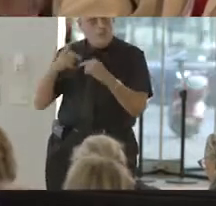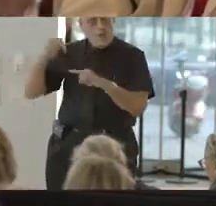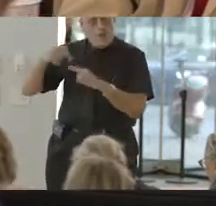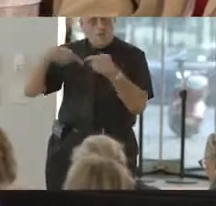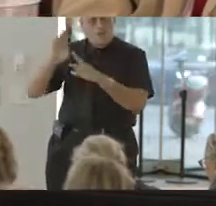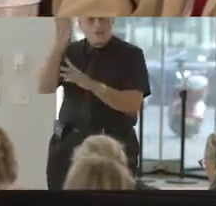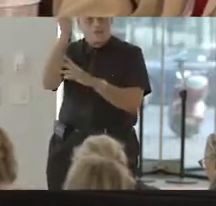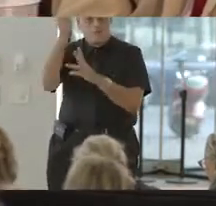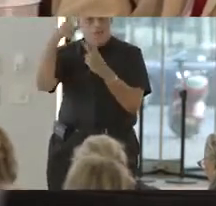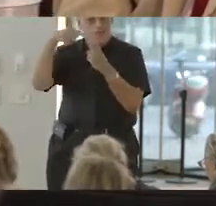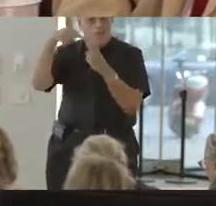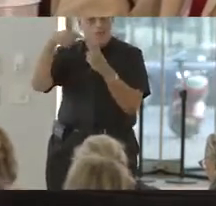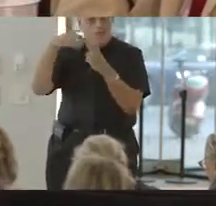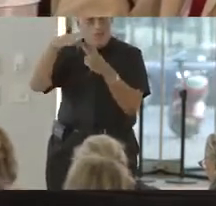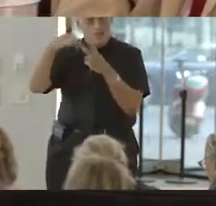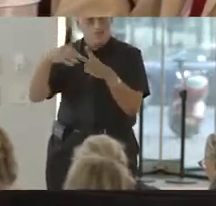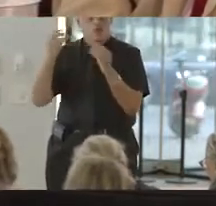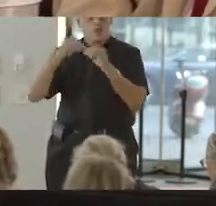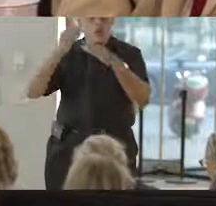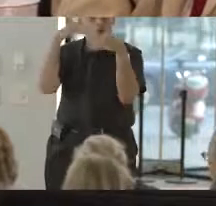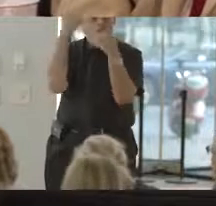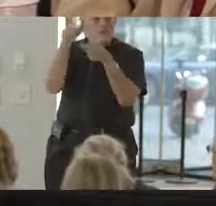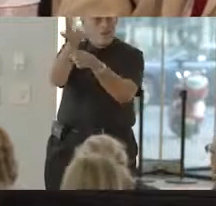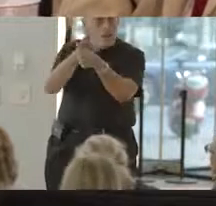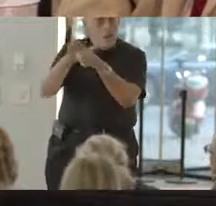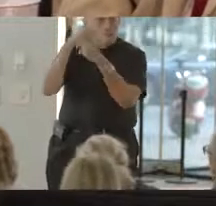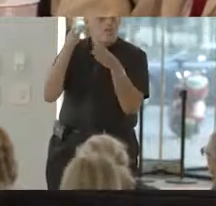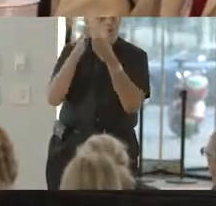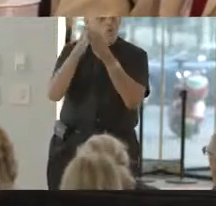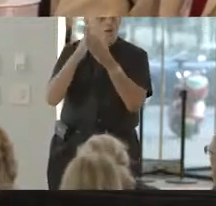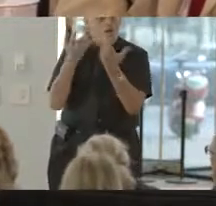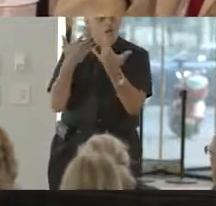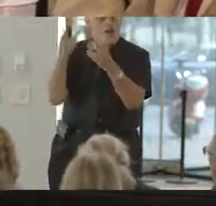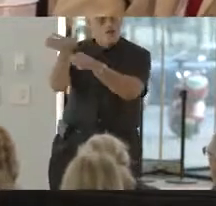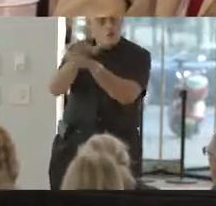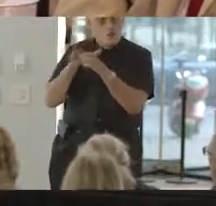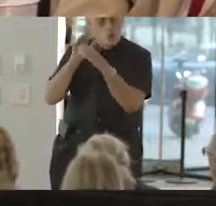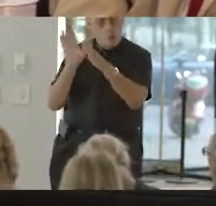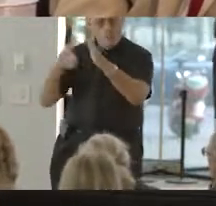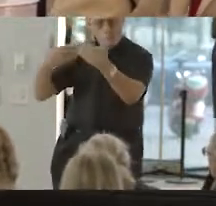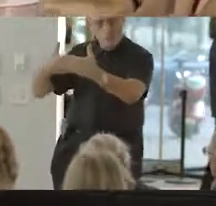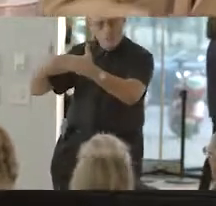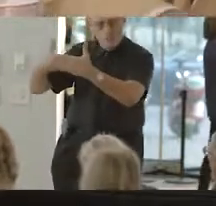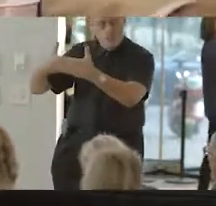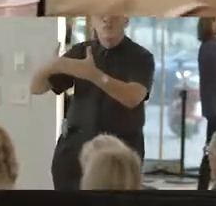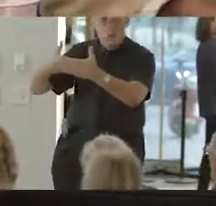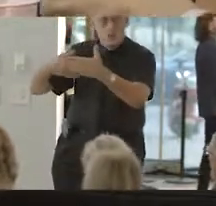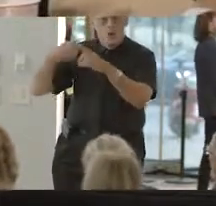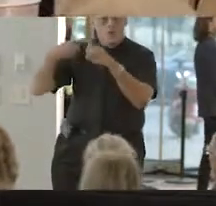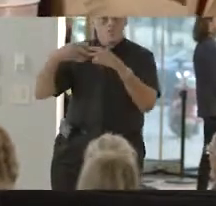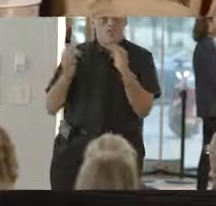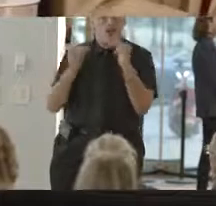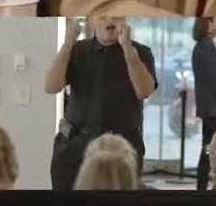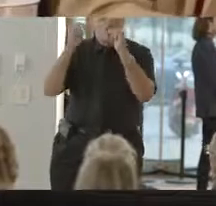B. It has a more constrained area for a ferry waiting zone, and it would potentially have a